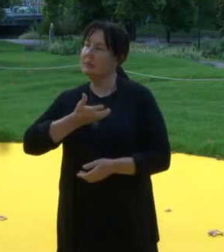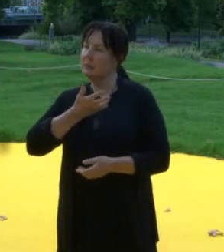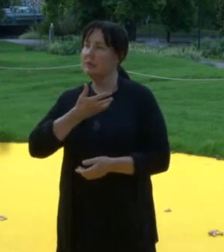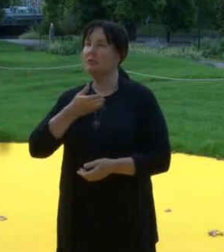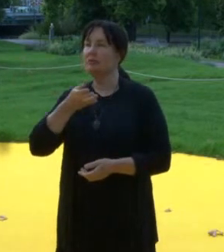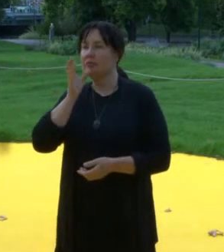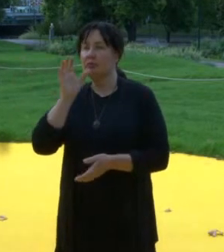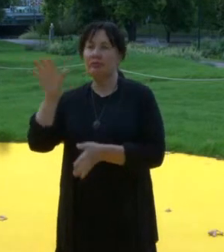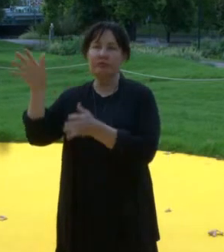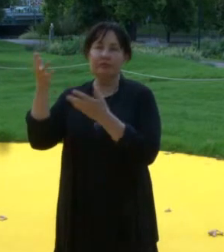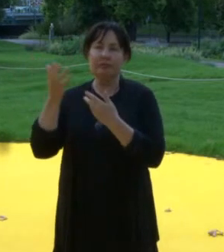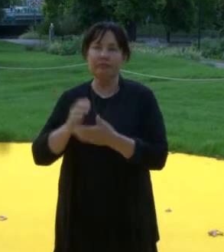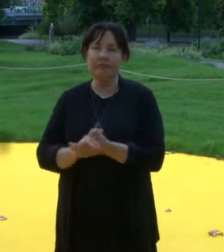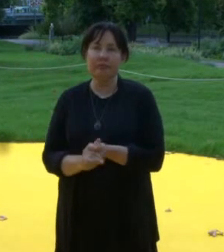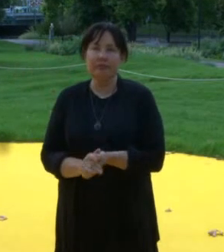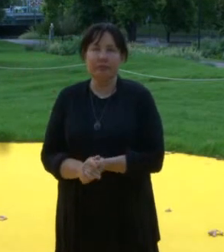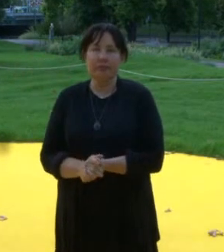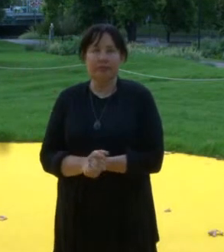drink.